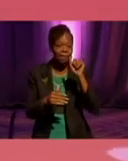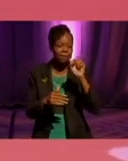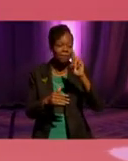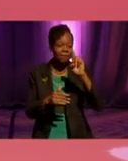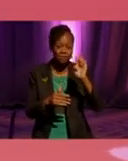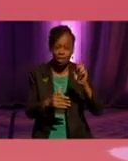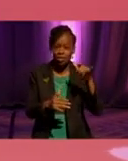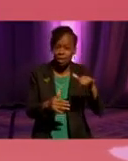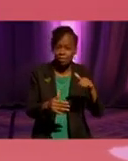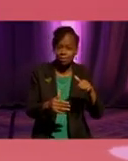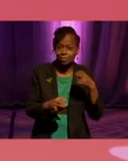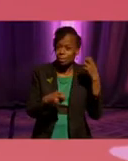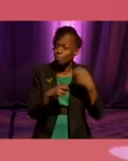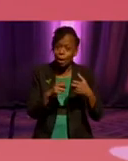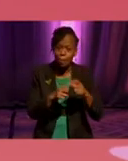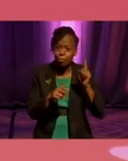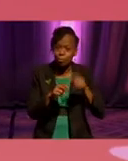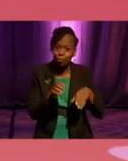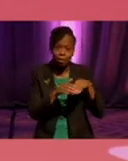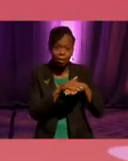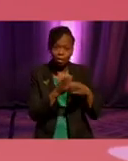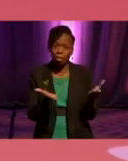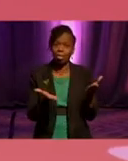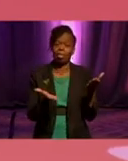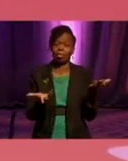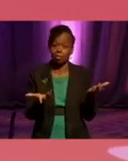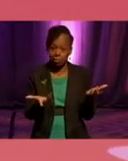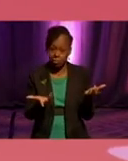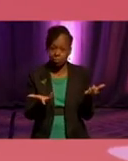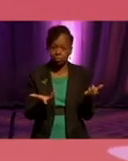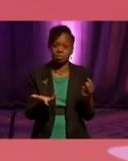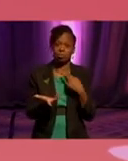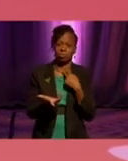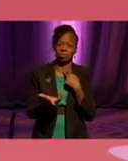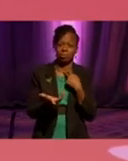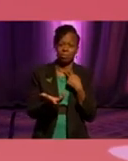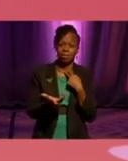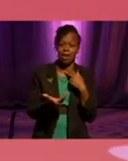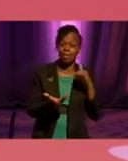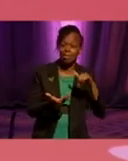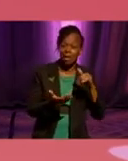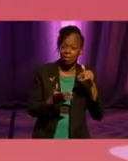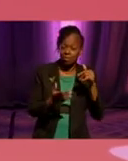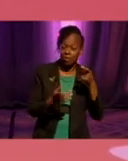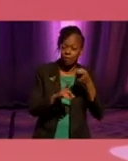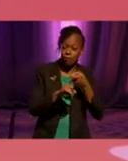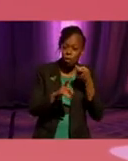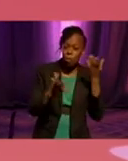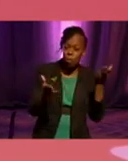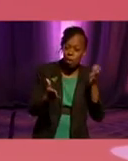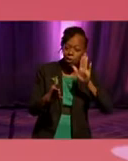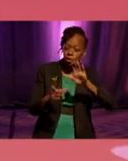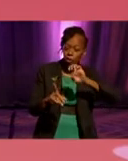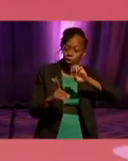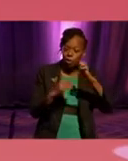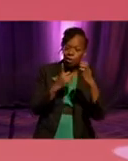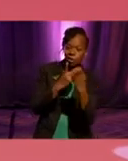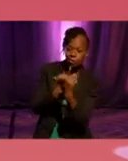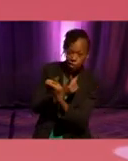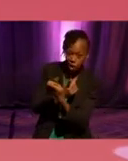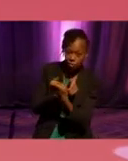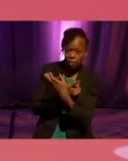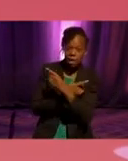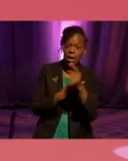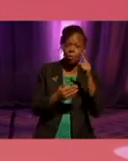an access issue. And that's due to your environment where you live, to the, I call it